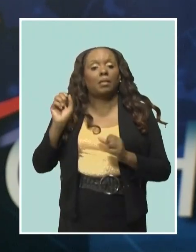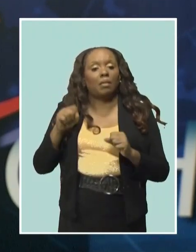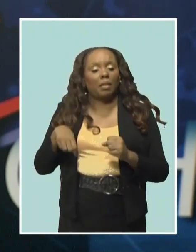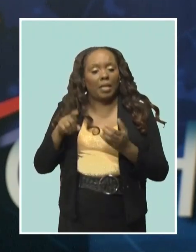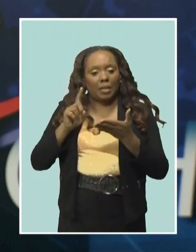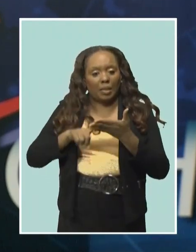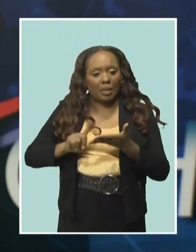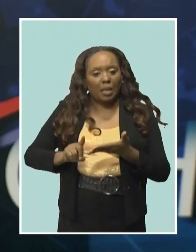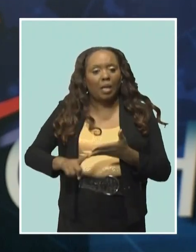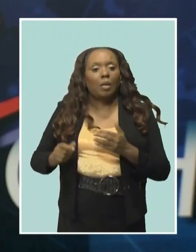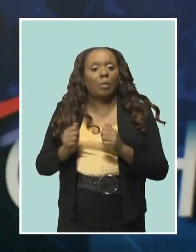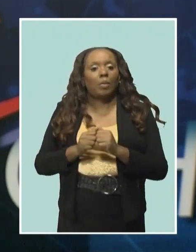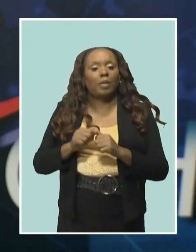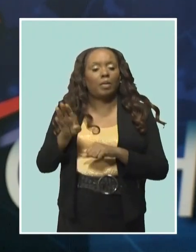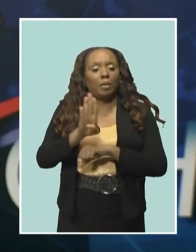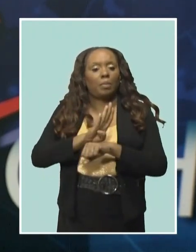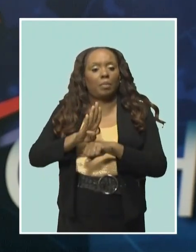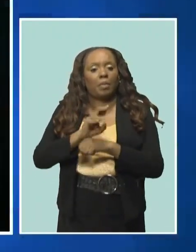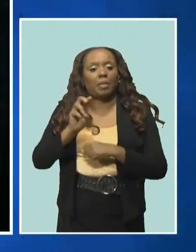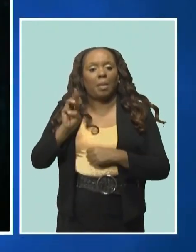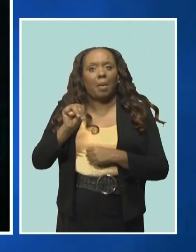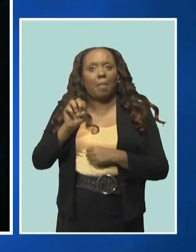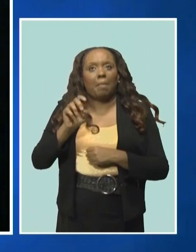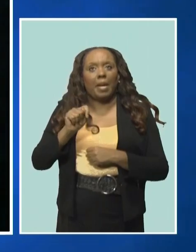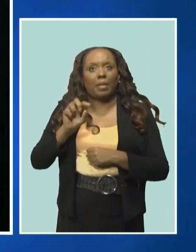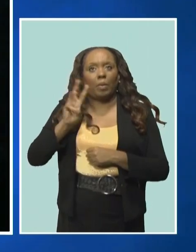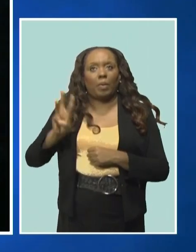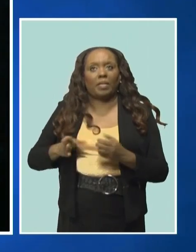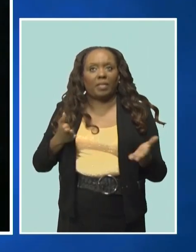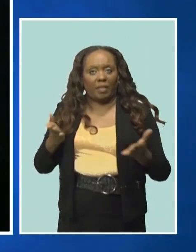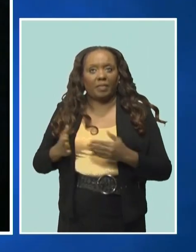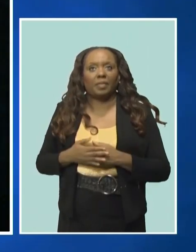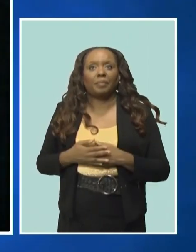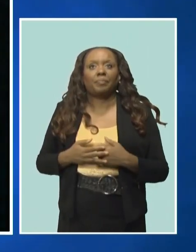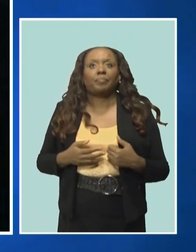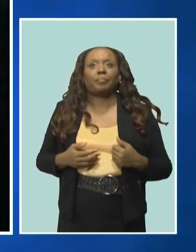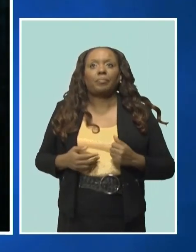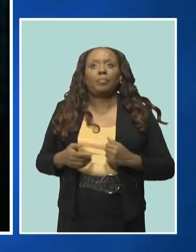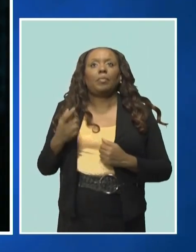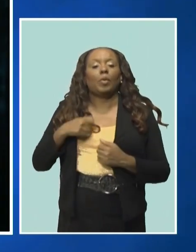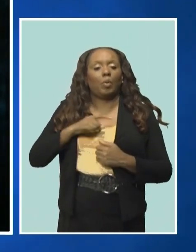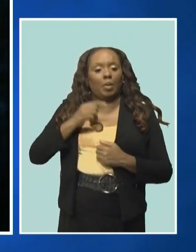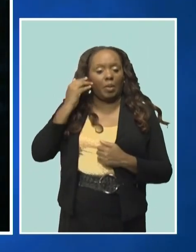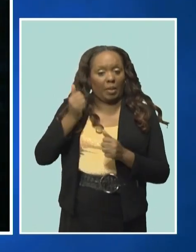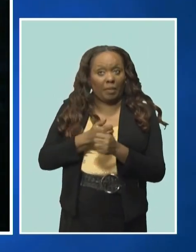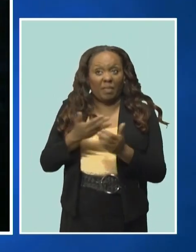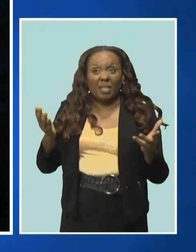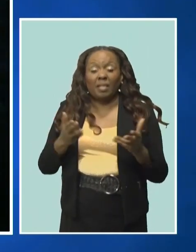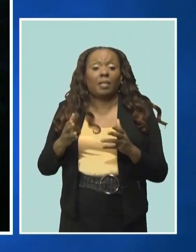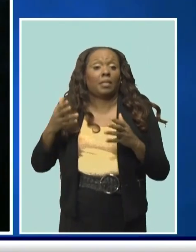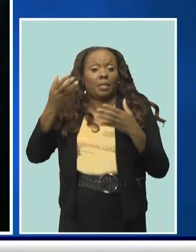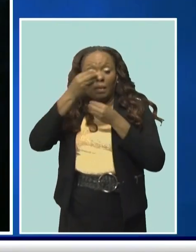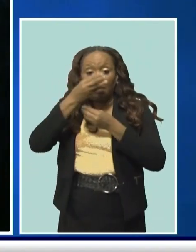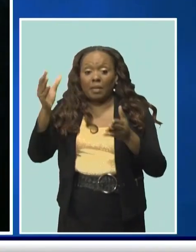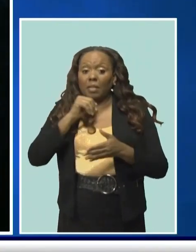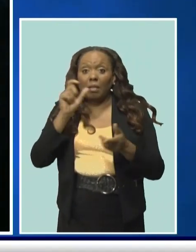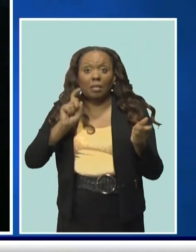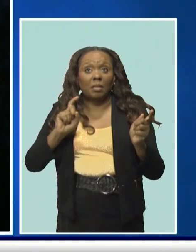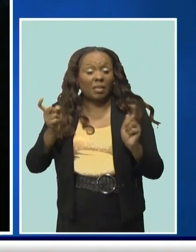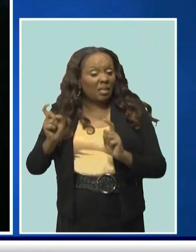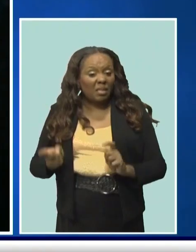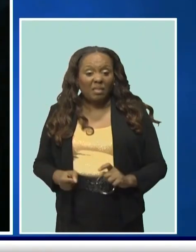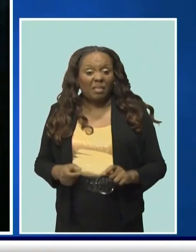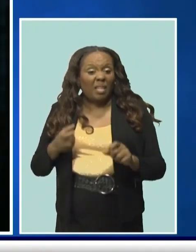information source. We know what we're supposed to do. We know what is expected. The message doesn't generally change year to